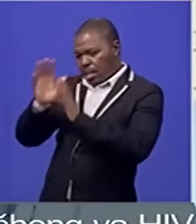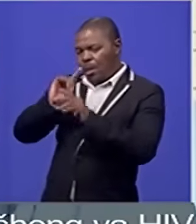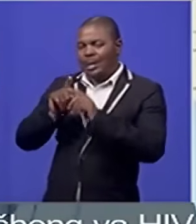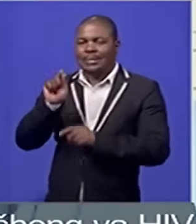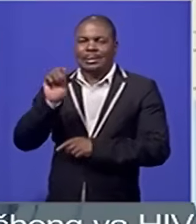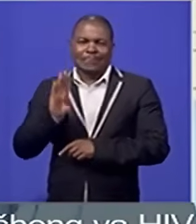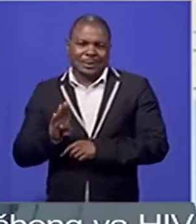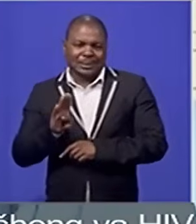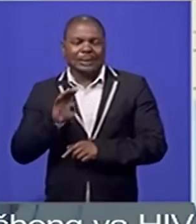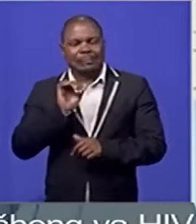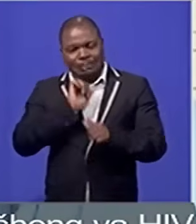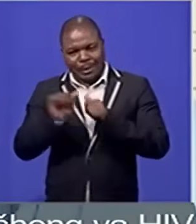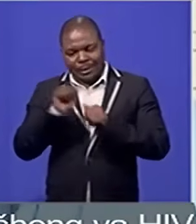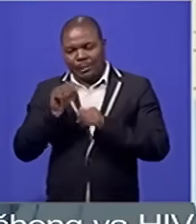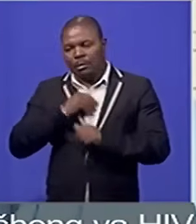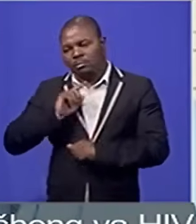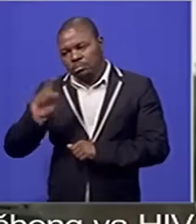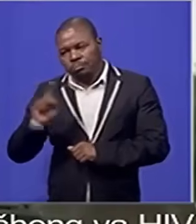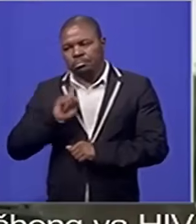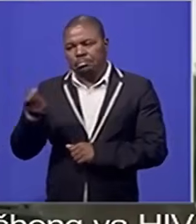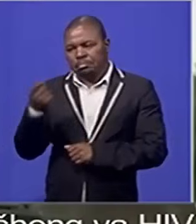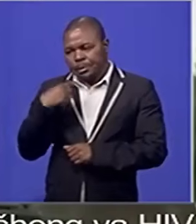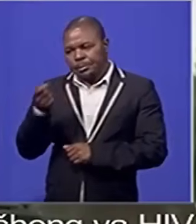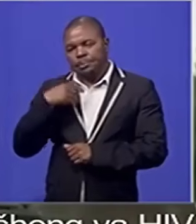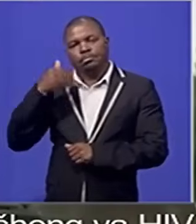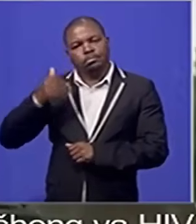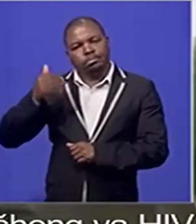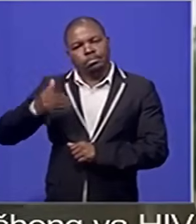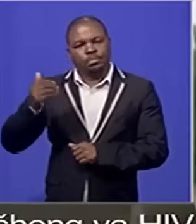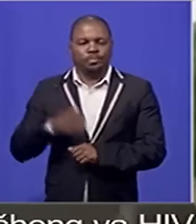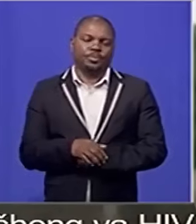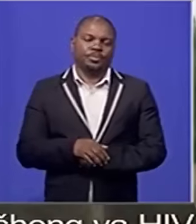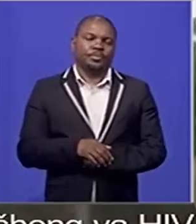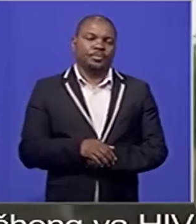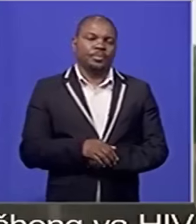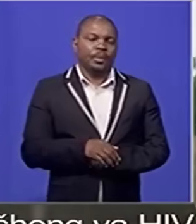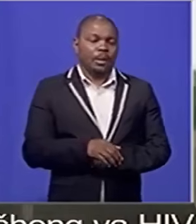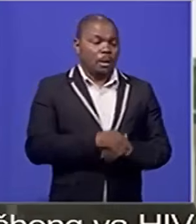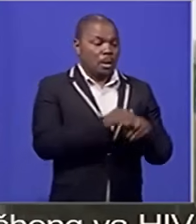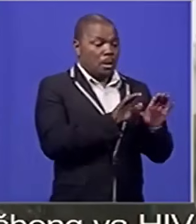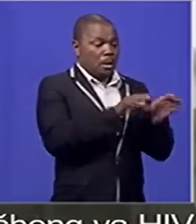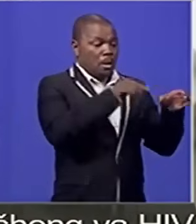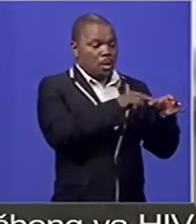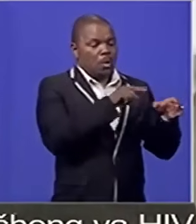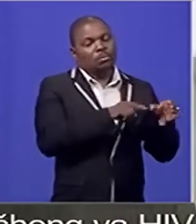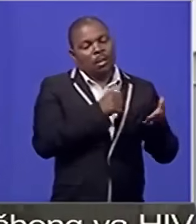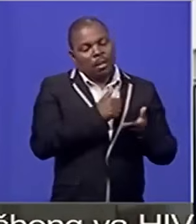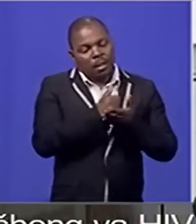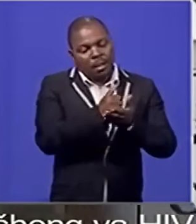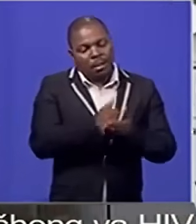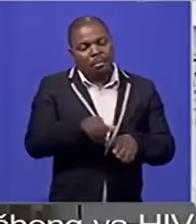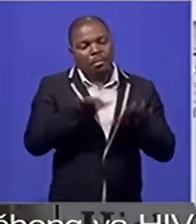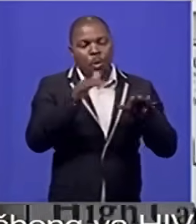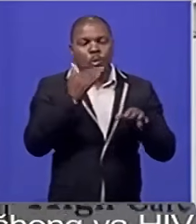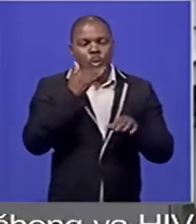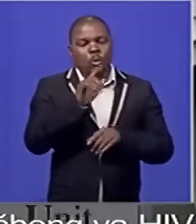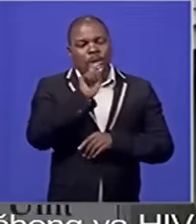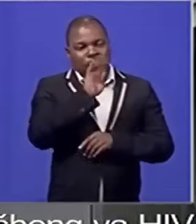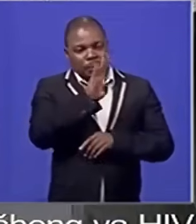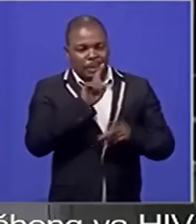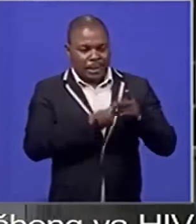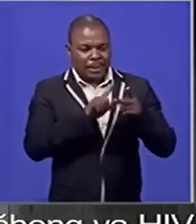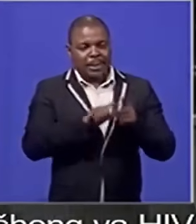ke attende treatment ya TB. Go ya ka mokgatlo o thusang balwetsi ba tshelang ka HIV le